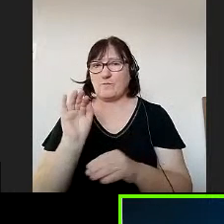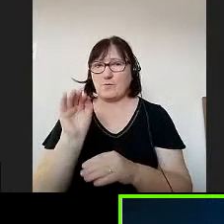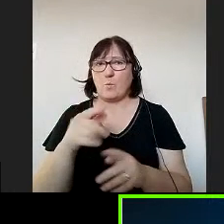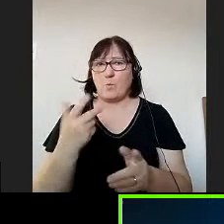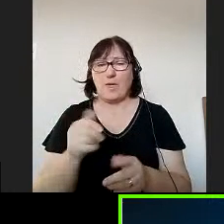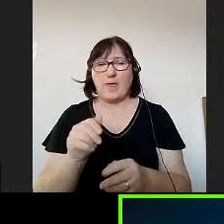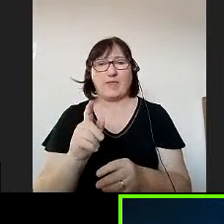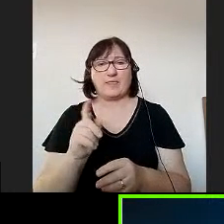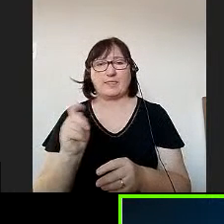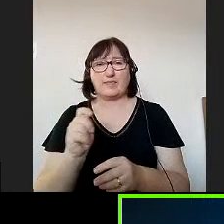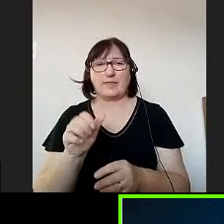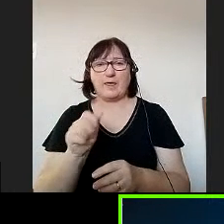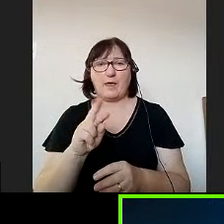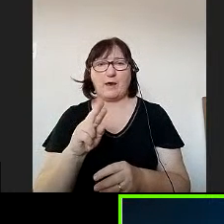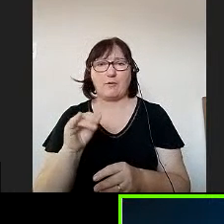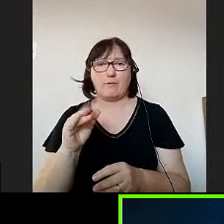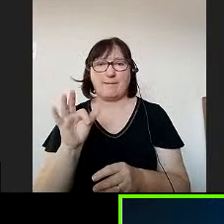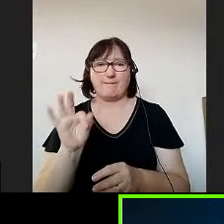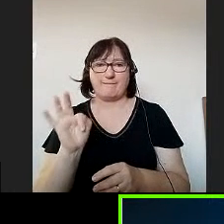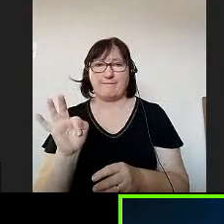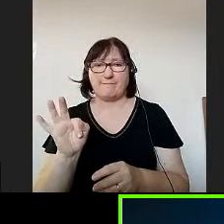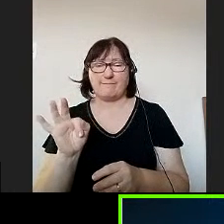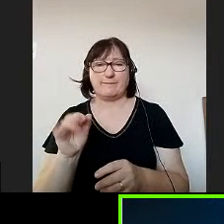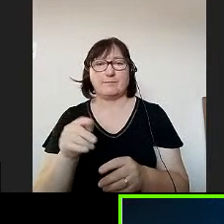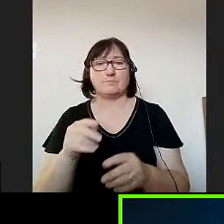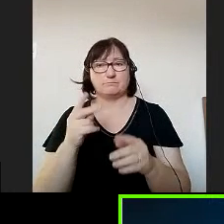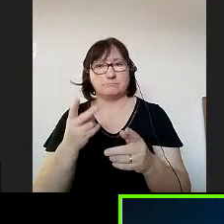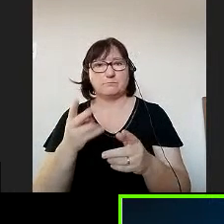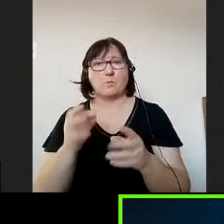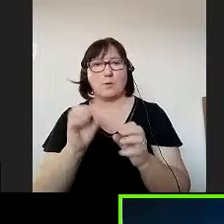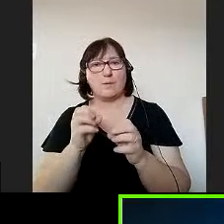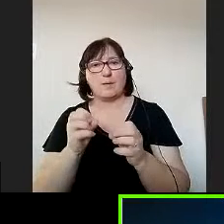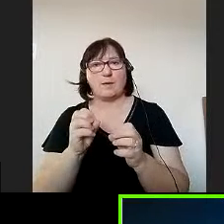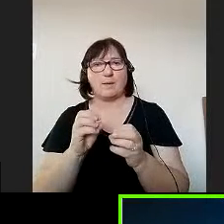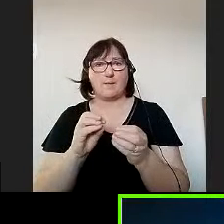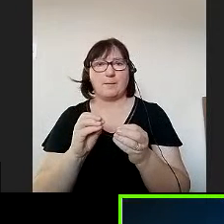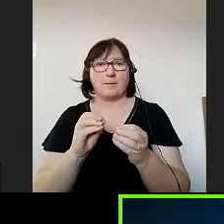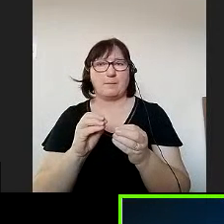SARS Customs are made public, similar to the cross rulings?